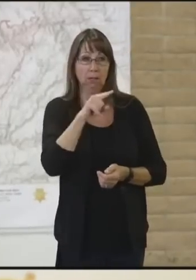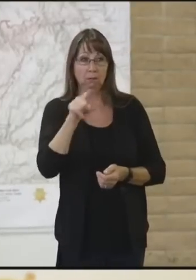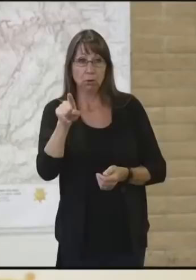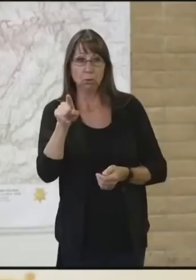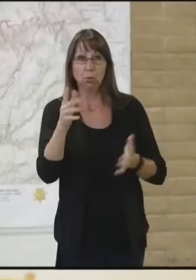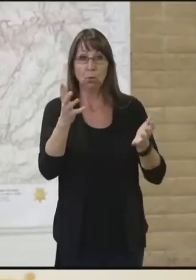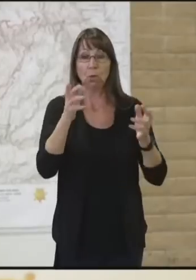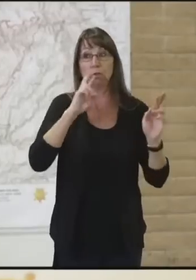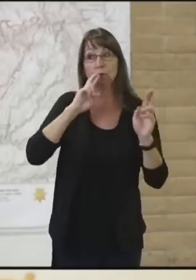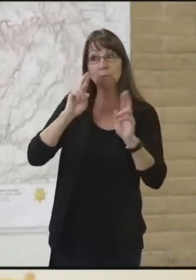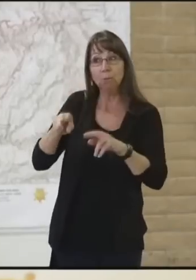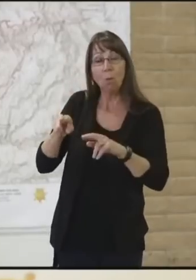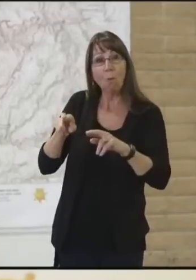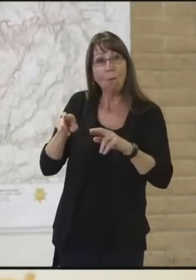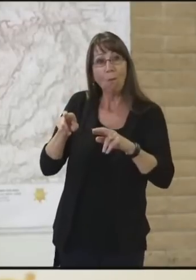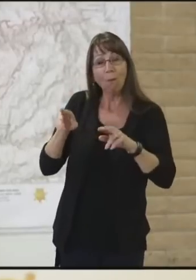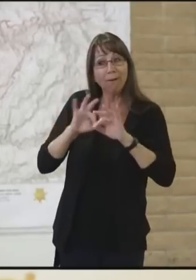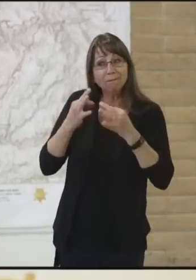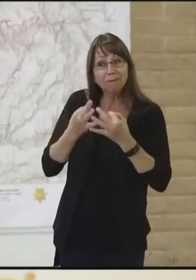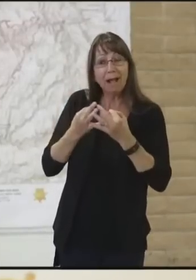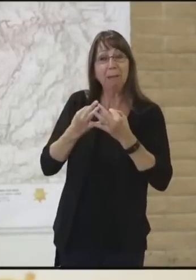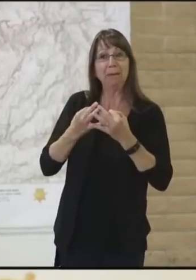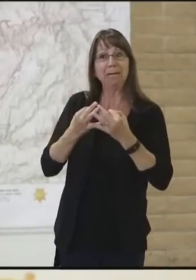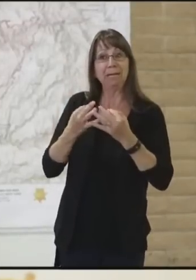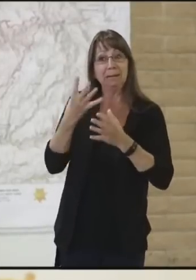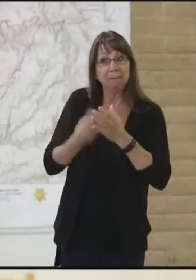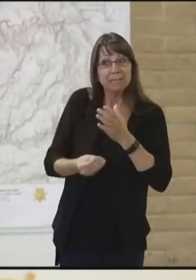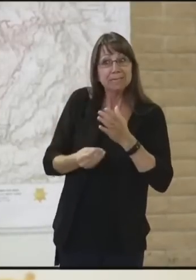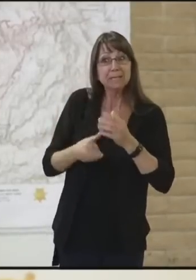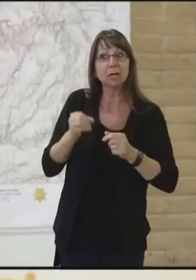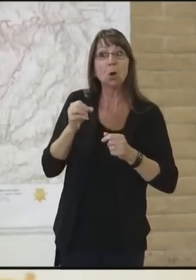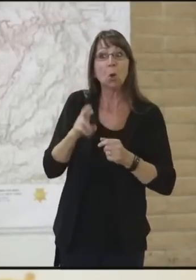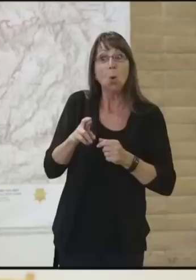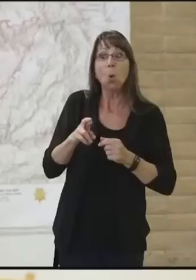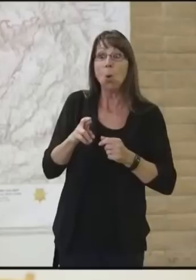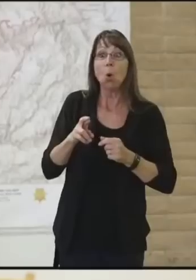one missing or that they have located their loved one to call